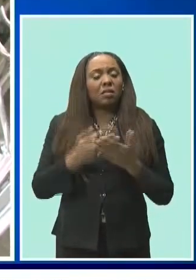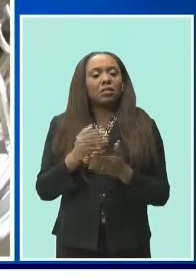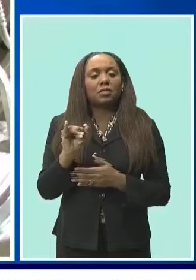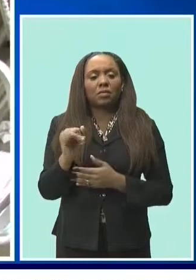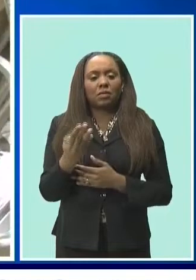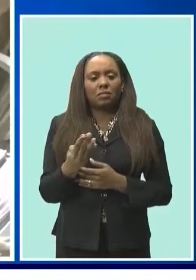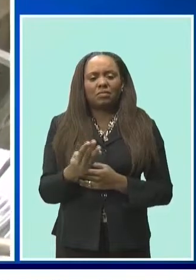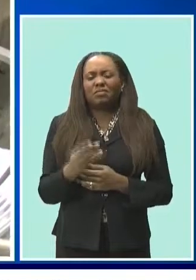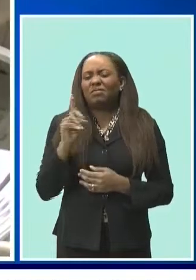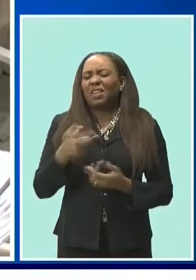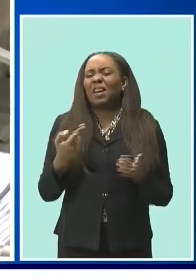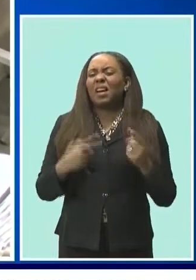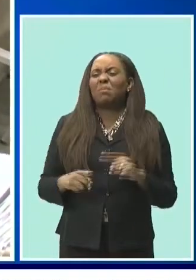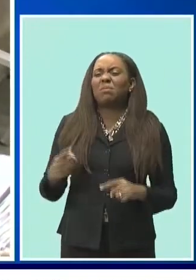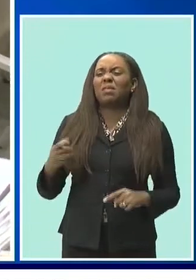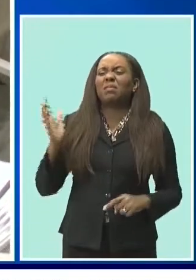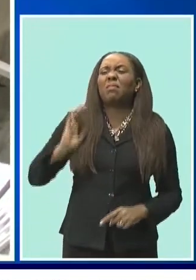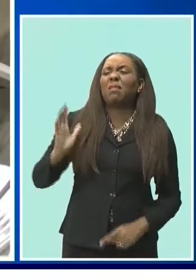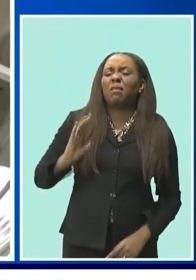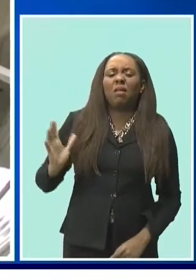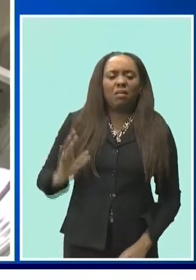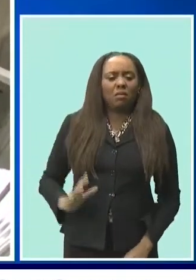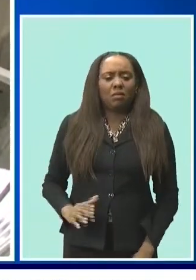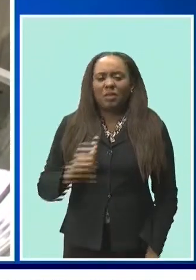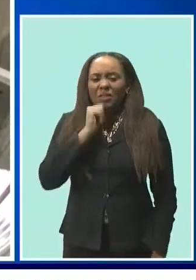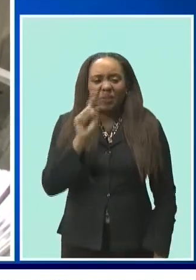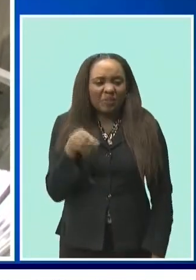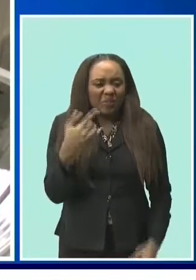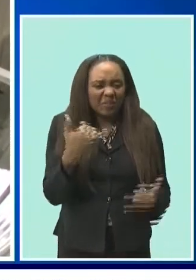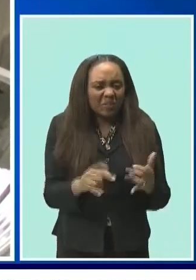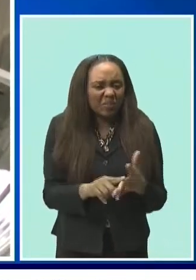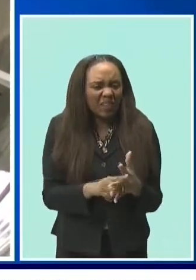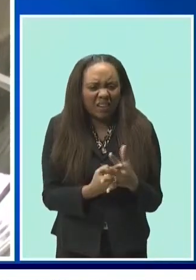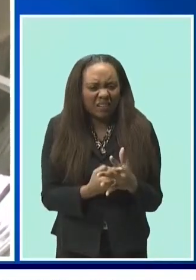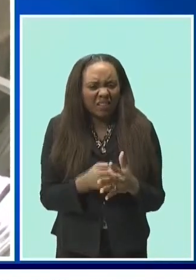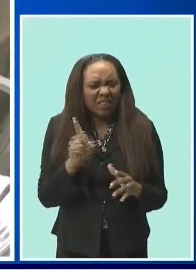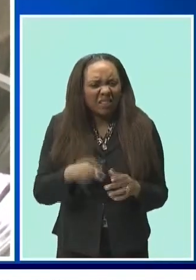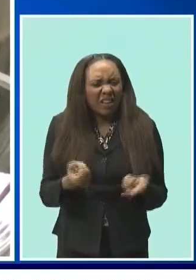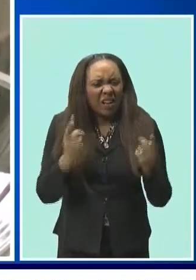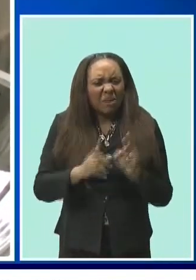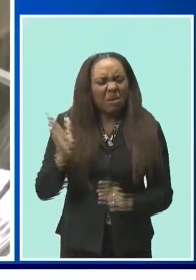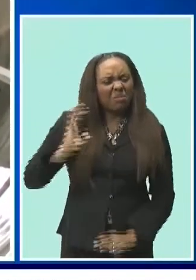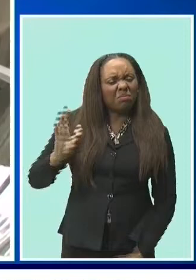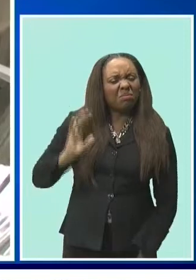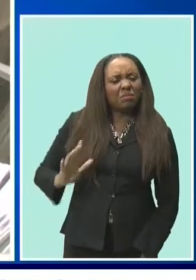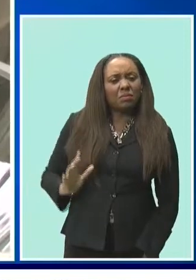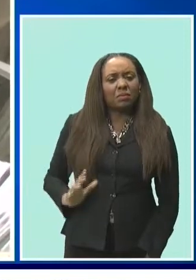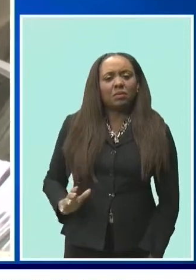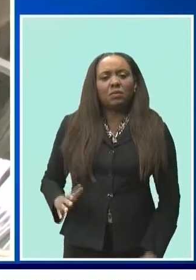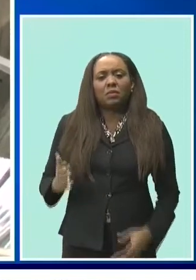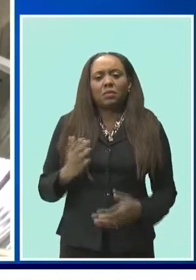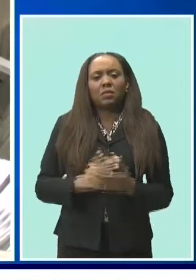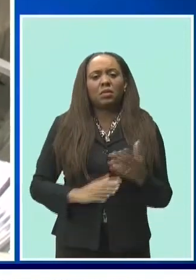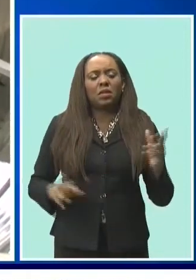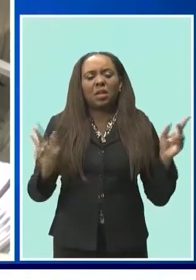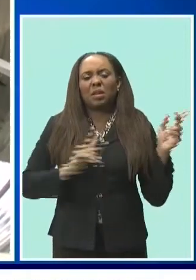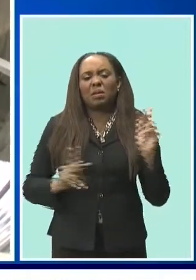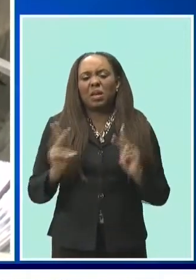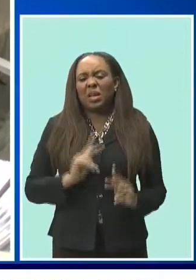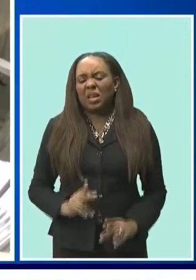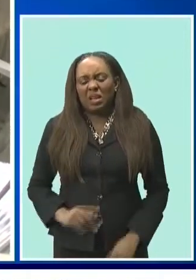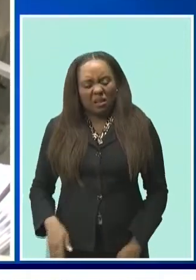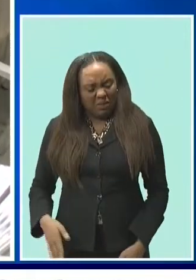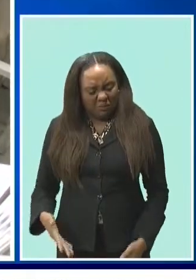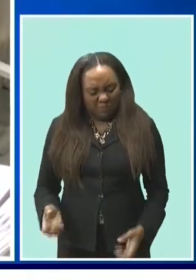Now they want to do it ever since. Not no. Because that me disgusted with the work. Where it's going to